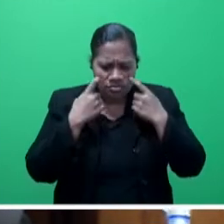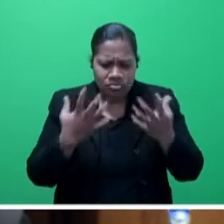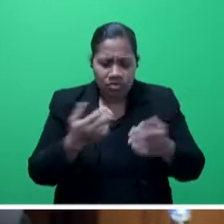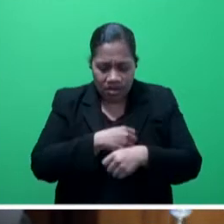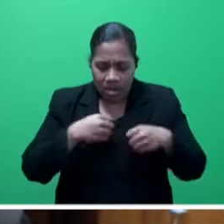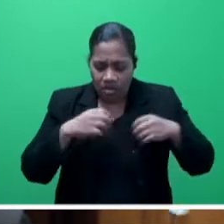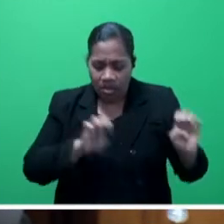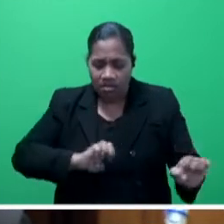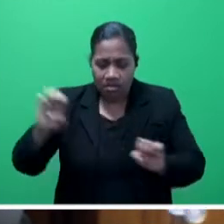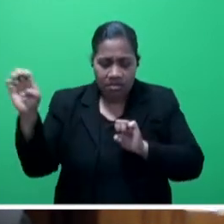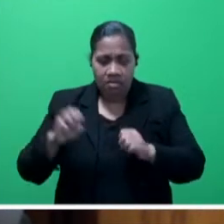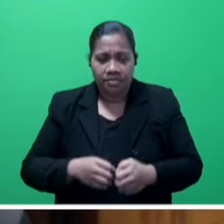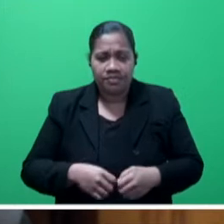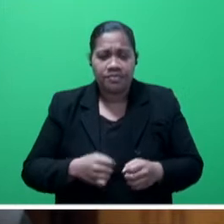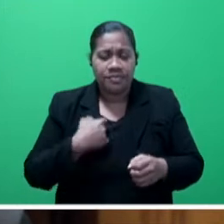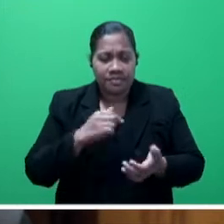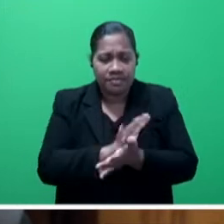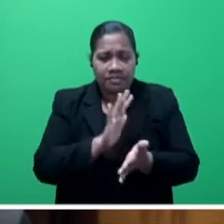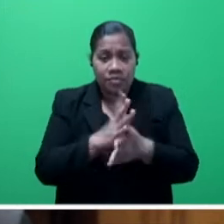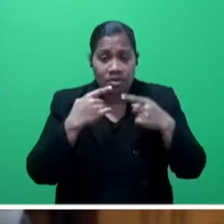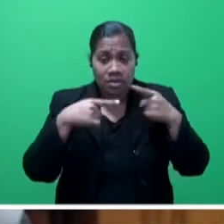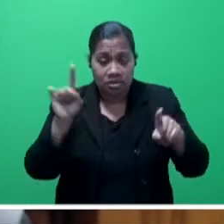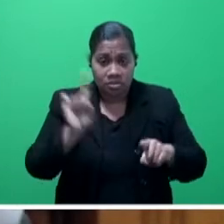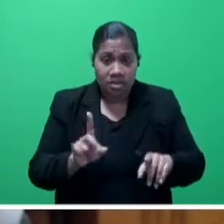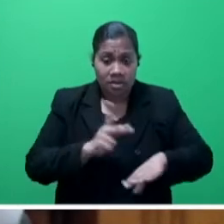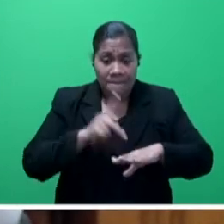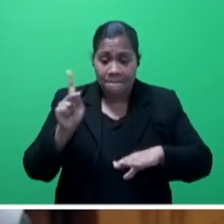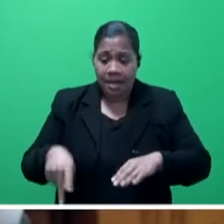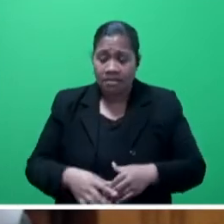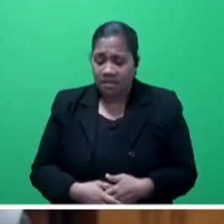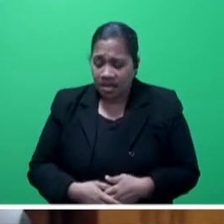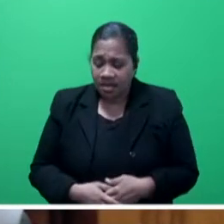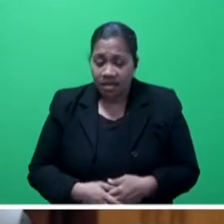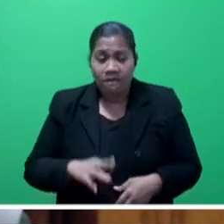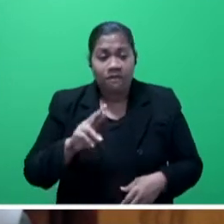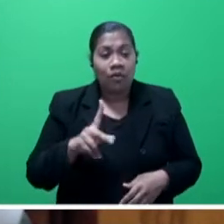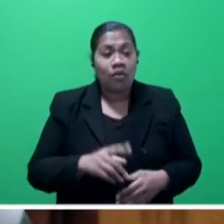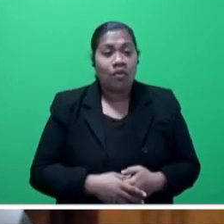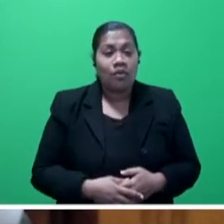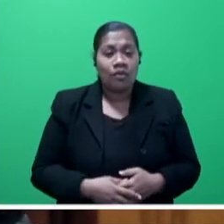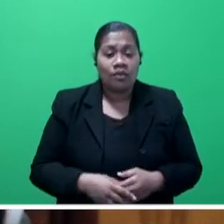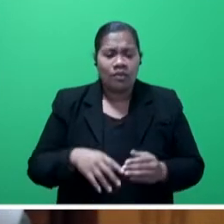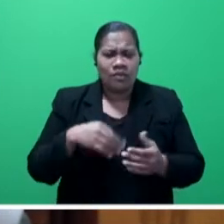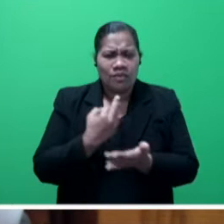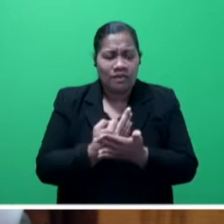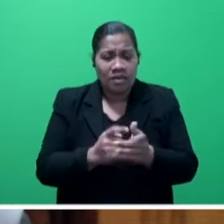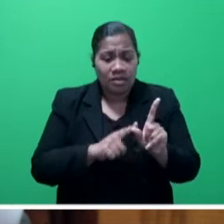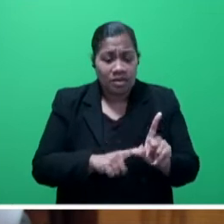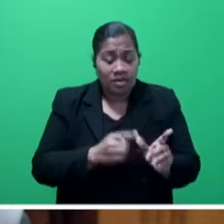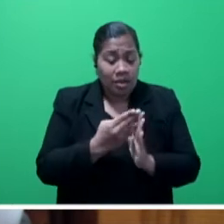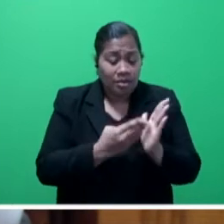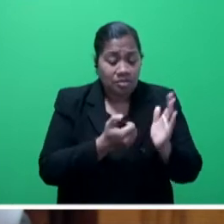Mr. Speaker, I am pleased to announce today in Parliament that for the upcoming financial year, from this budget of $64